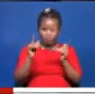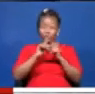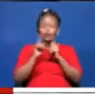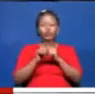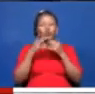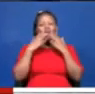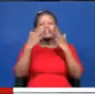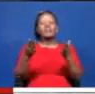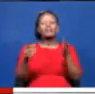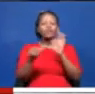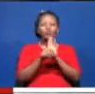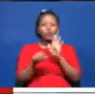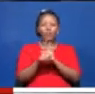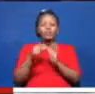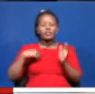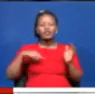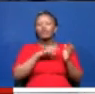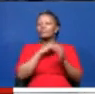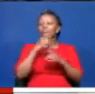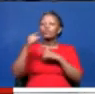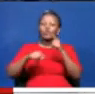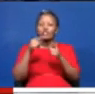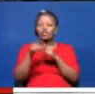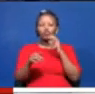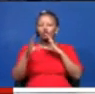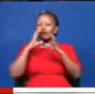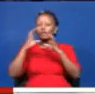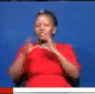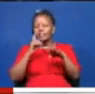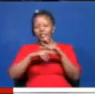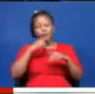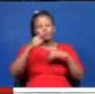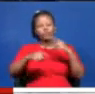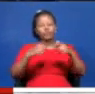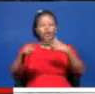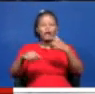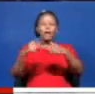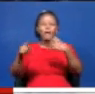shall be updating you as we progress. I hand you back to studio.